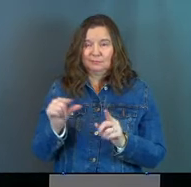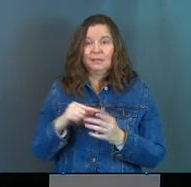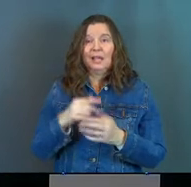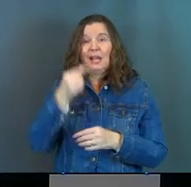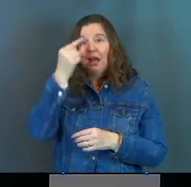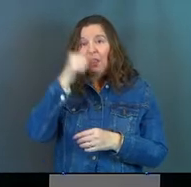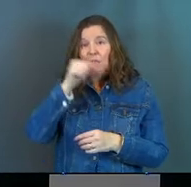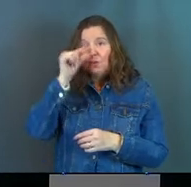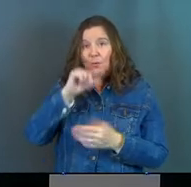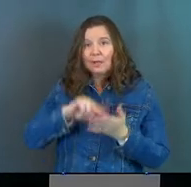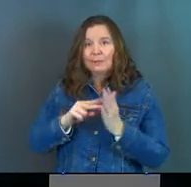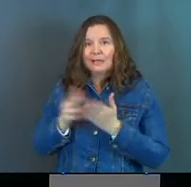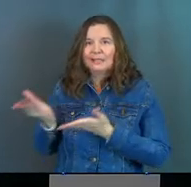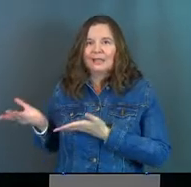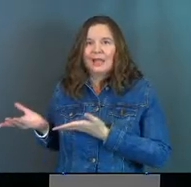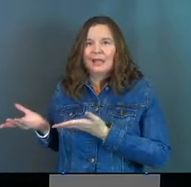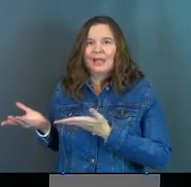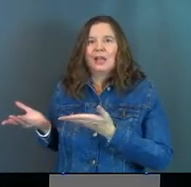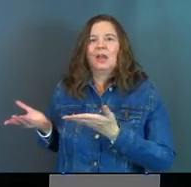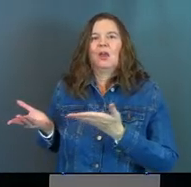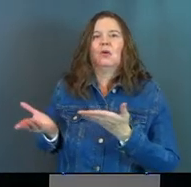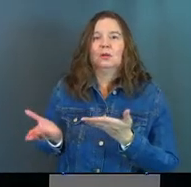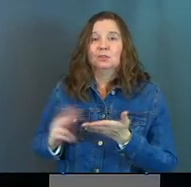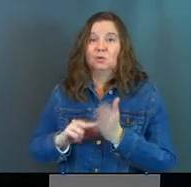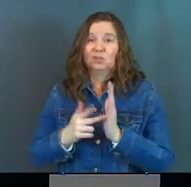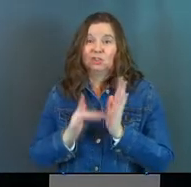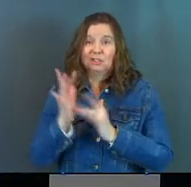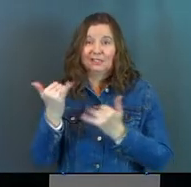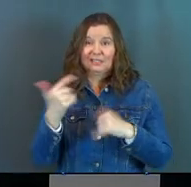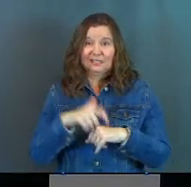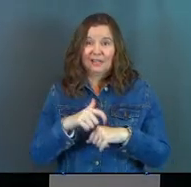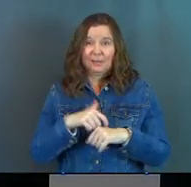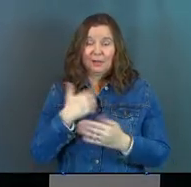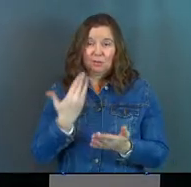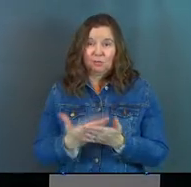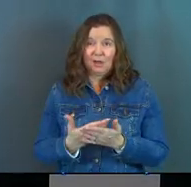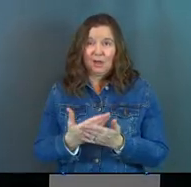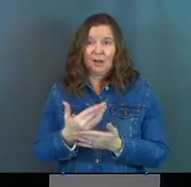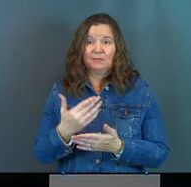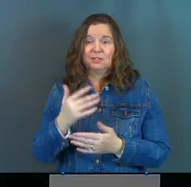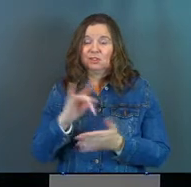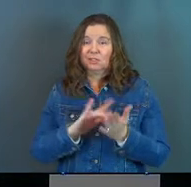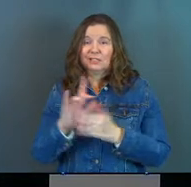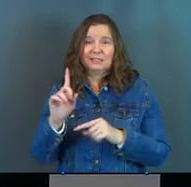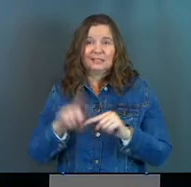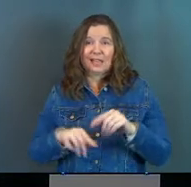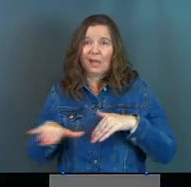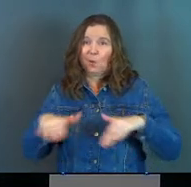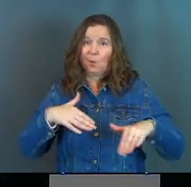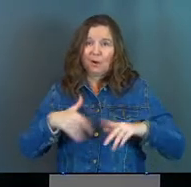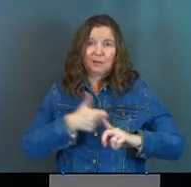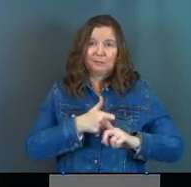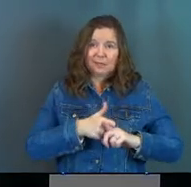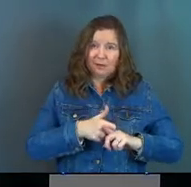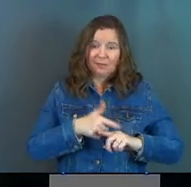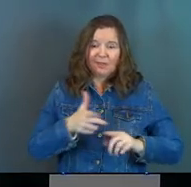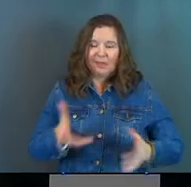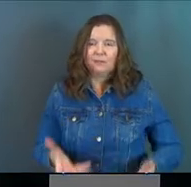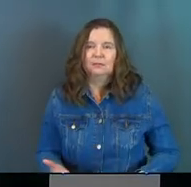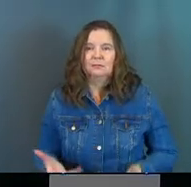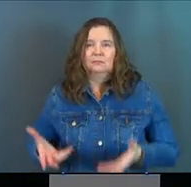In the Greek, that means they carried. Jesus at this point, by the time they get to Golgotha, Jesus is no longer walking, they're carrying